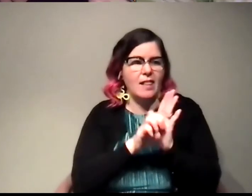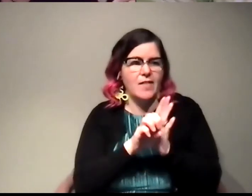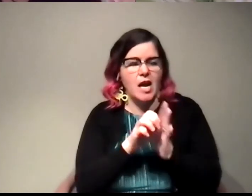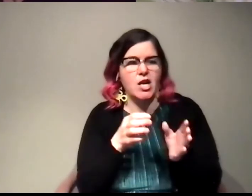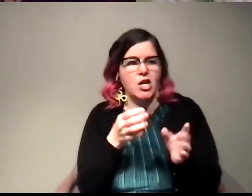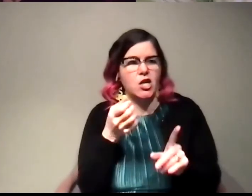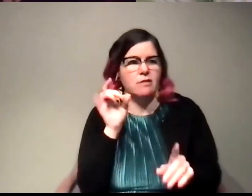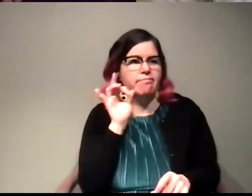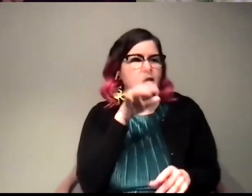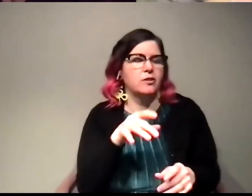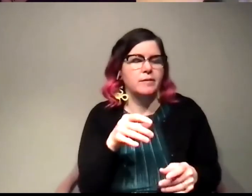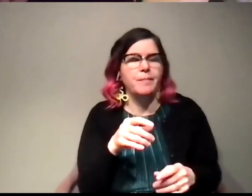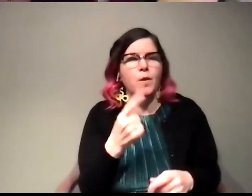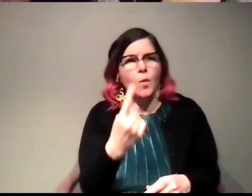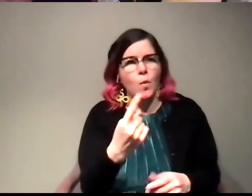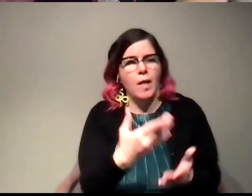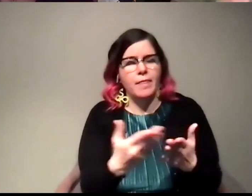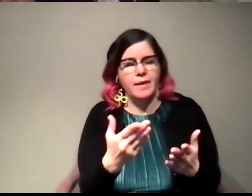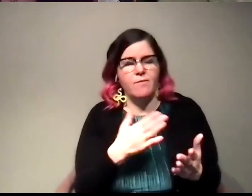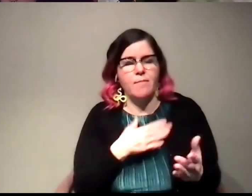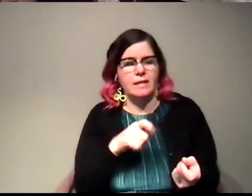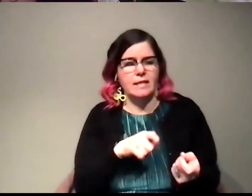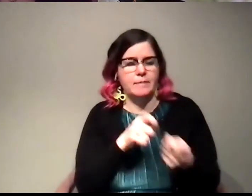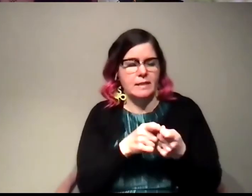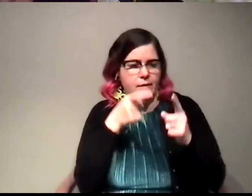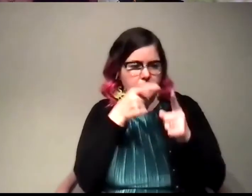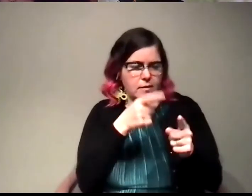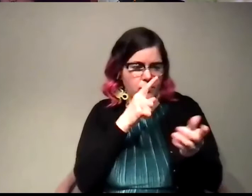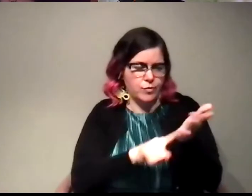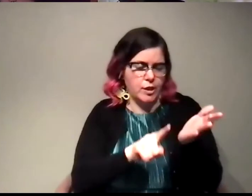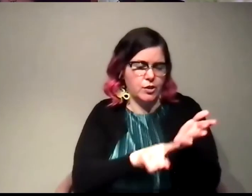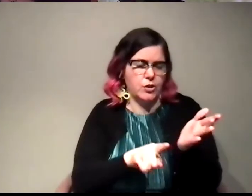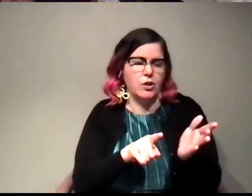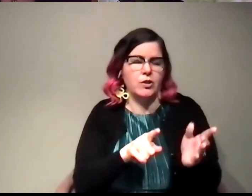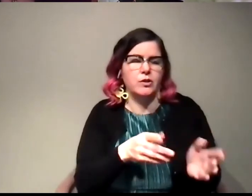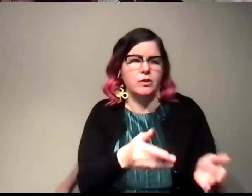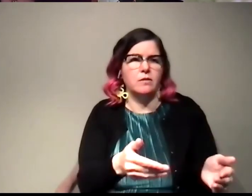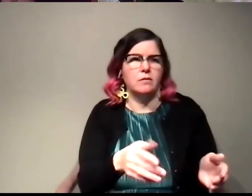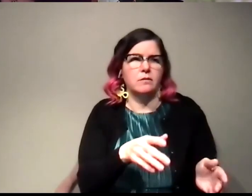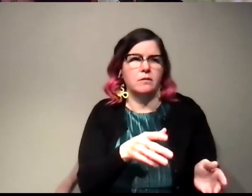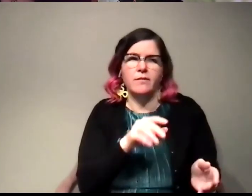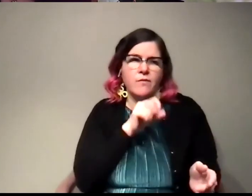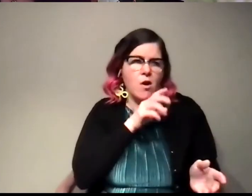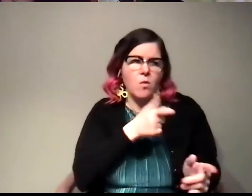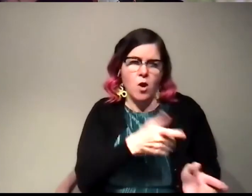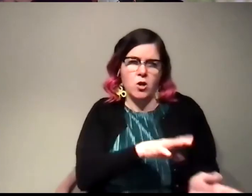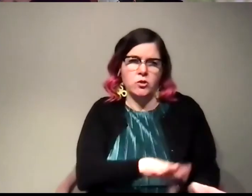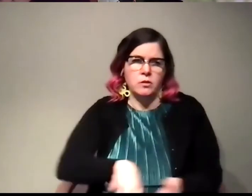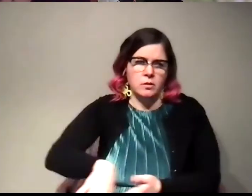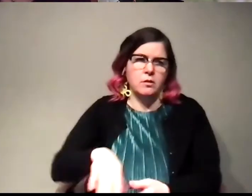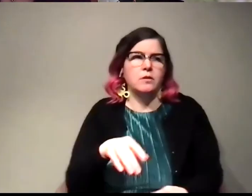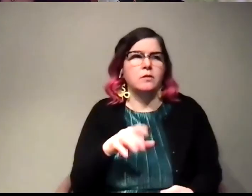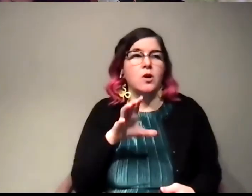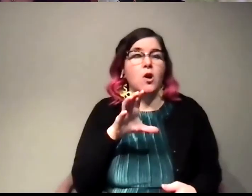I would say if they could take away one thing from my specific area of research, so stepping away from the frog watch stuff, it would be that